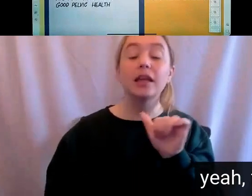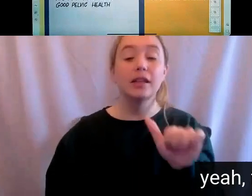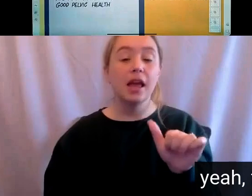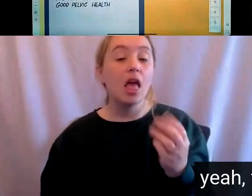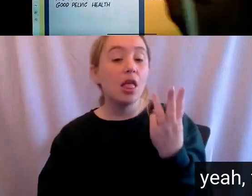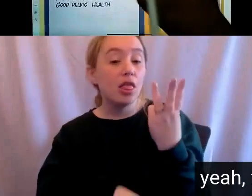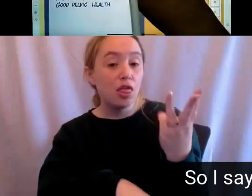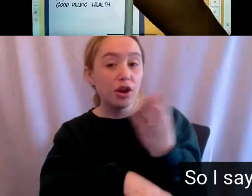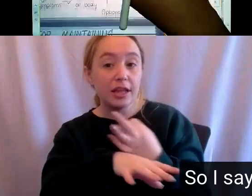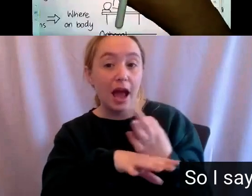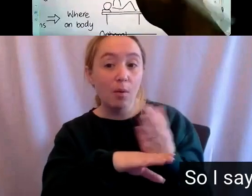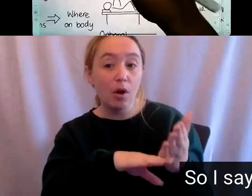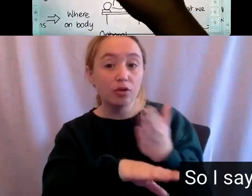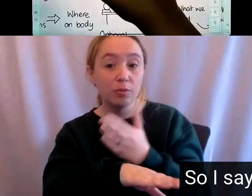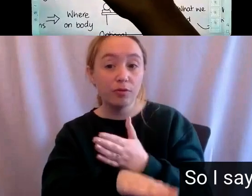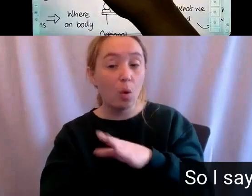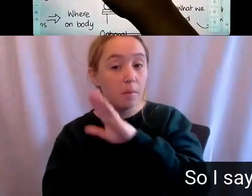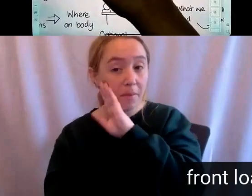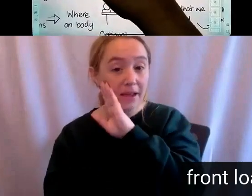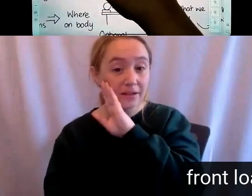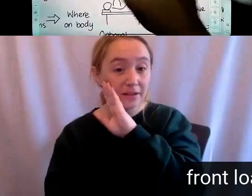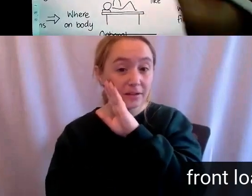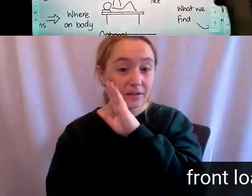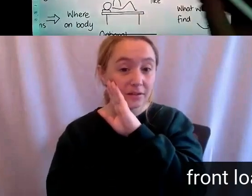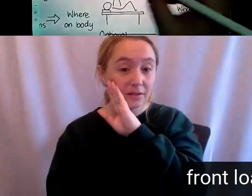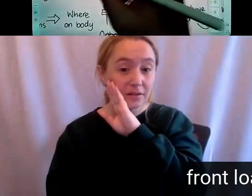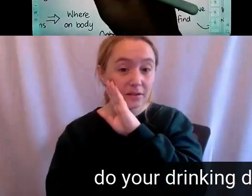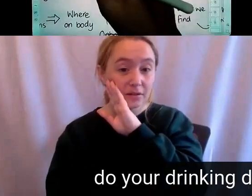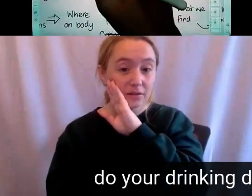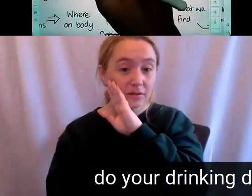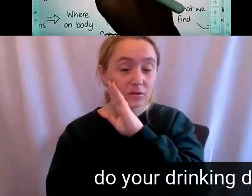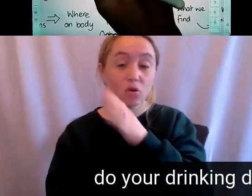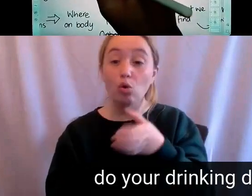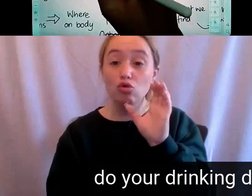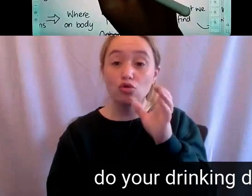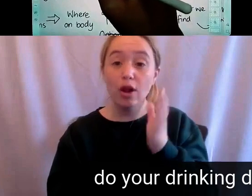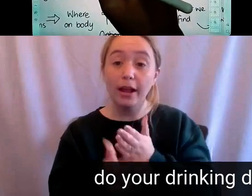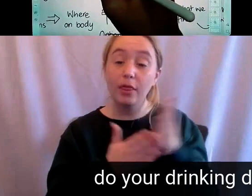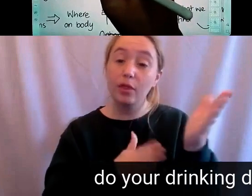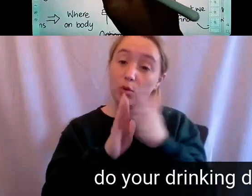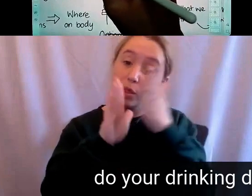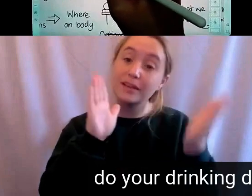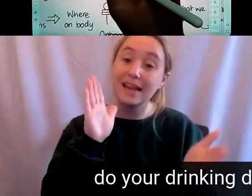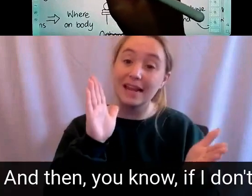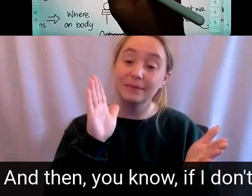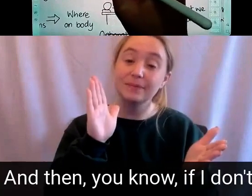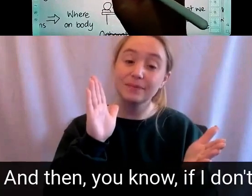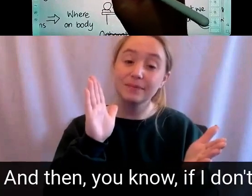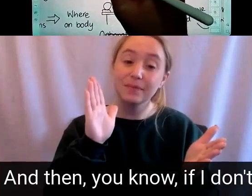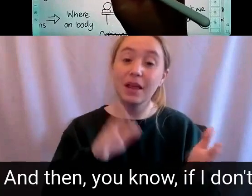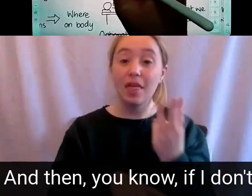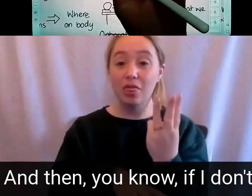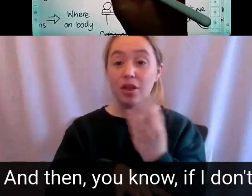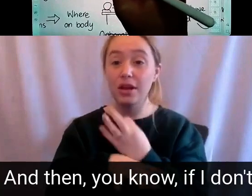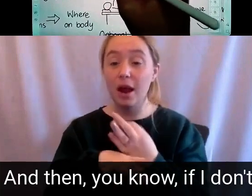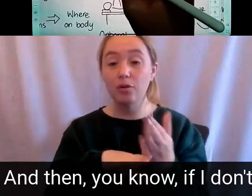Yeah, for anybody. 3 hours. Okay. So I say to everybody, front load your fluids. Do your drinking during the daylight hours. And then, you